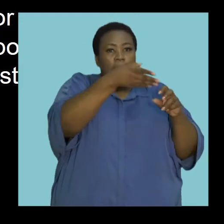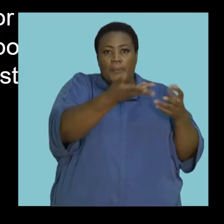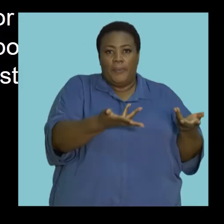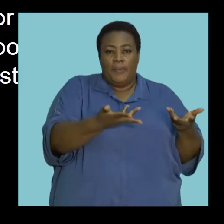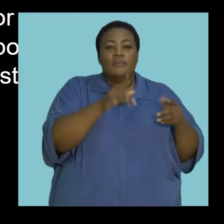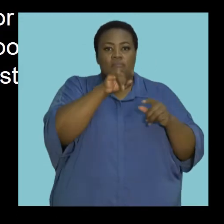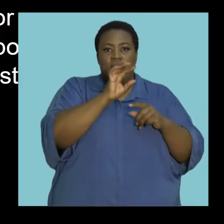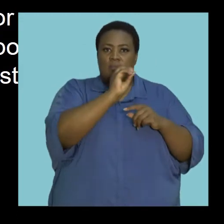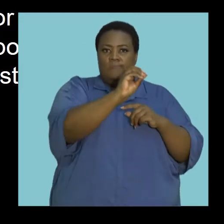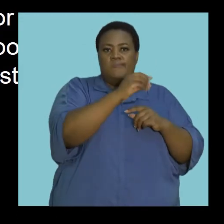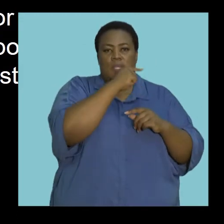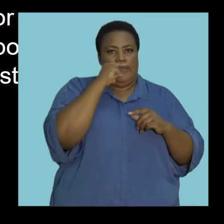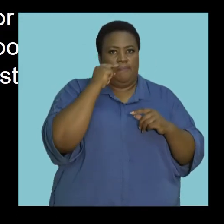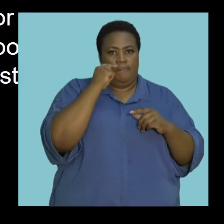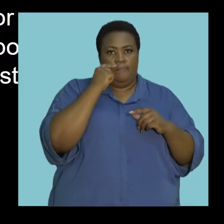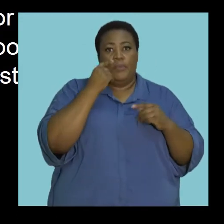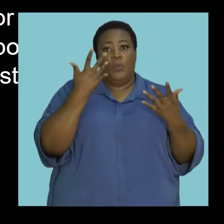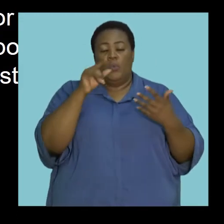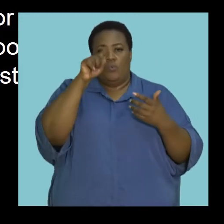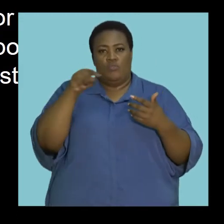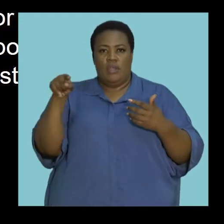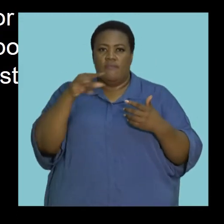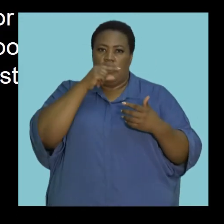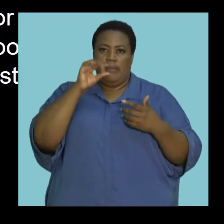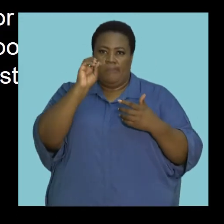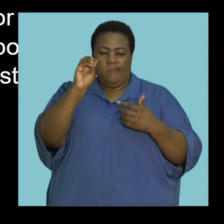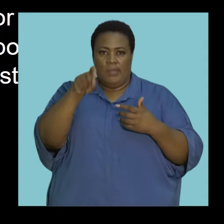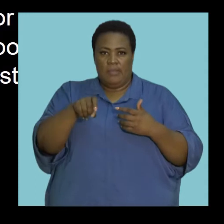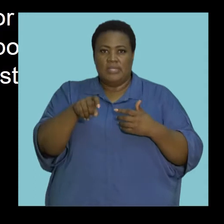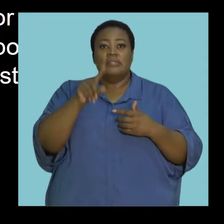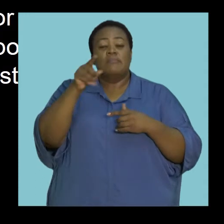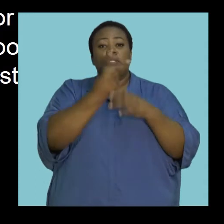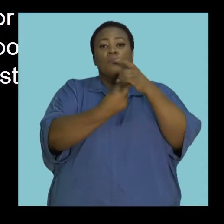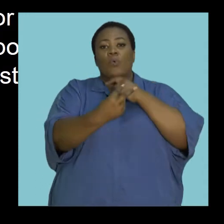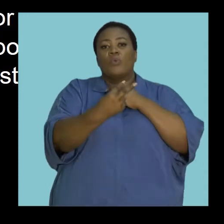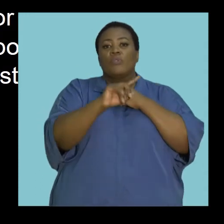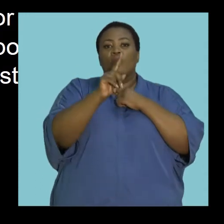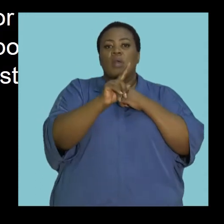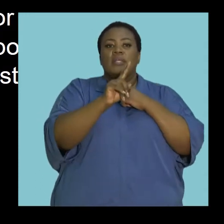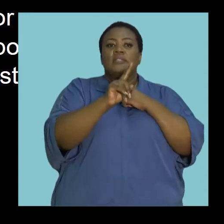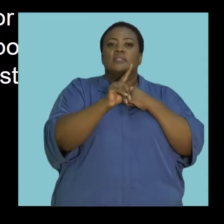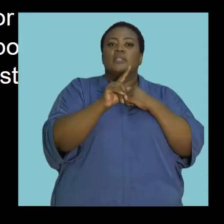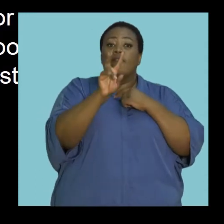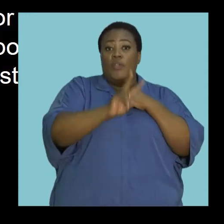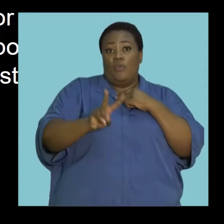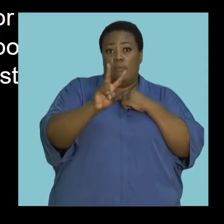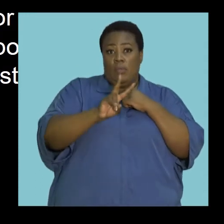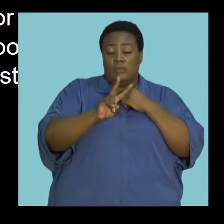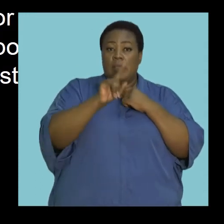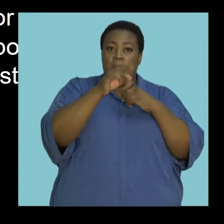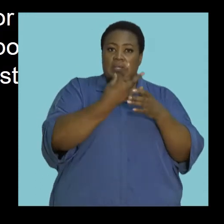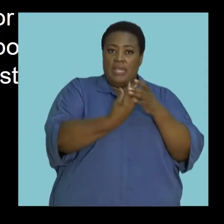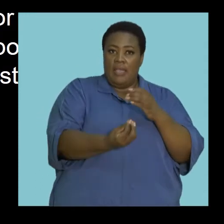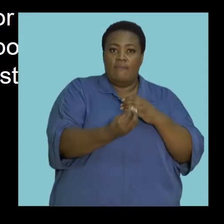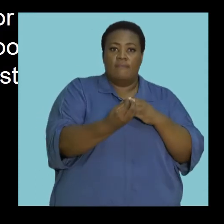it's nameless, and you want to give that graph or a table a heading. The heading has to include both the variables, meaning